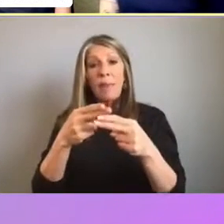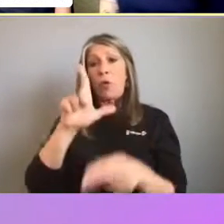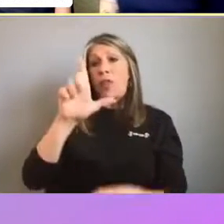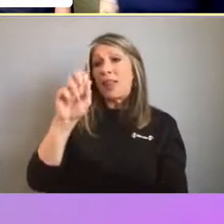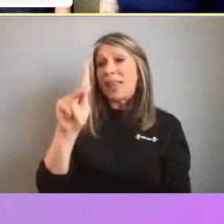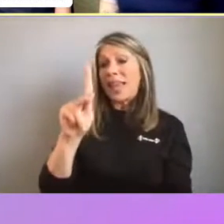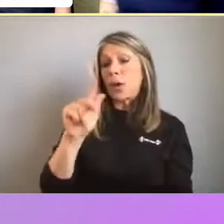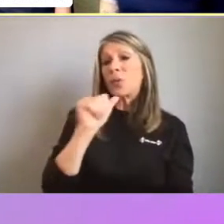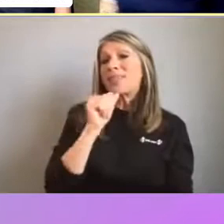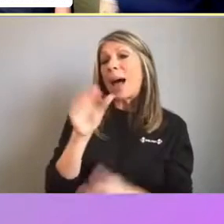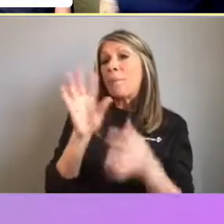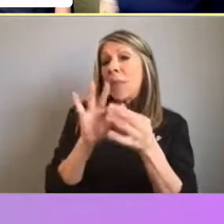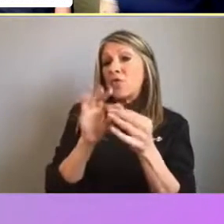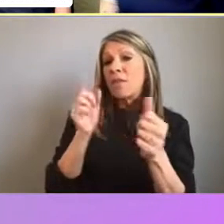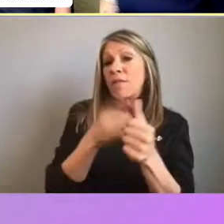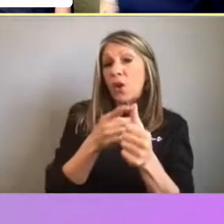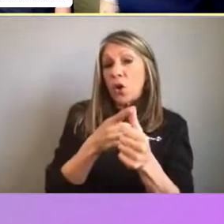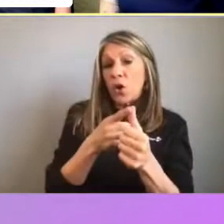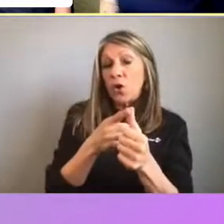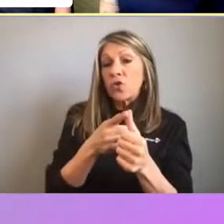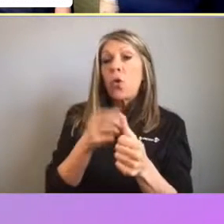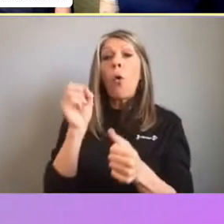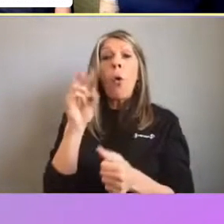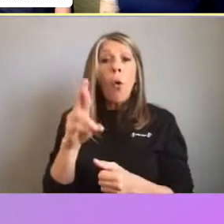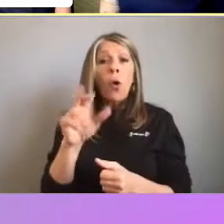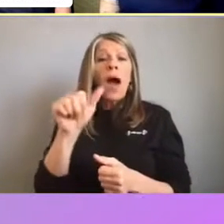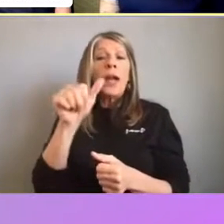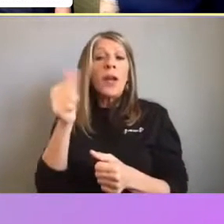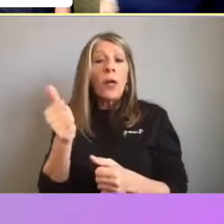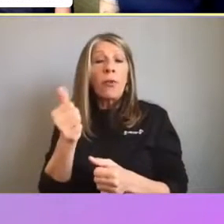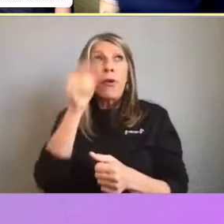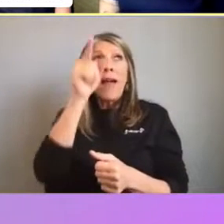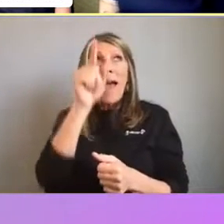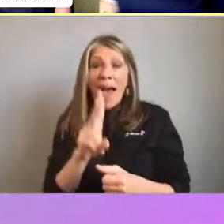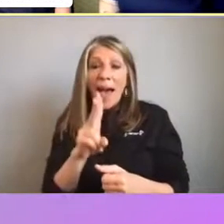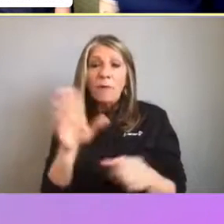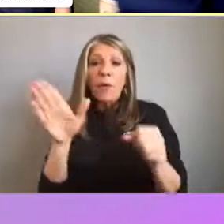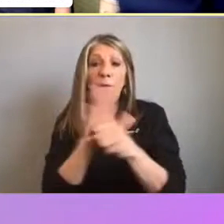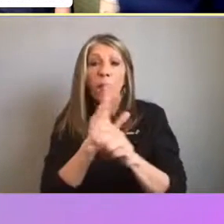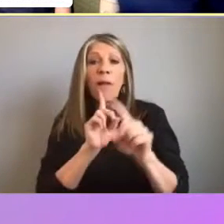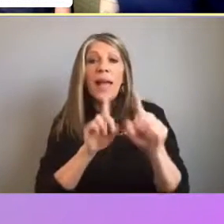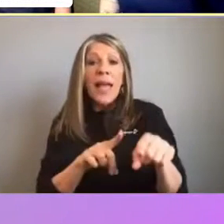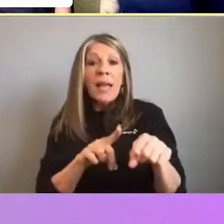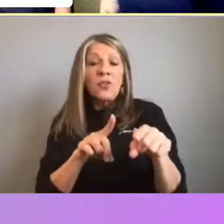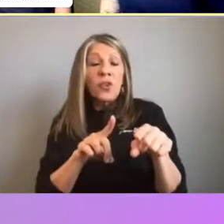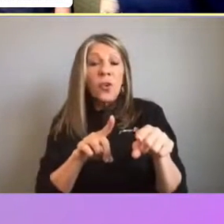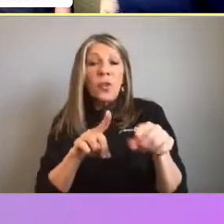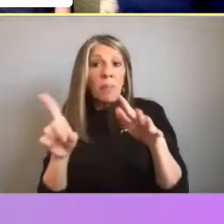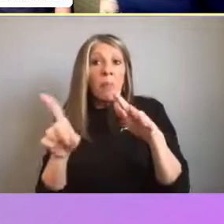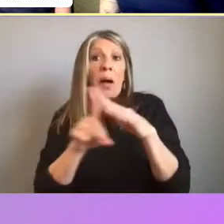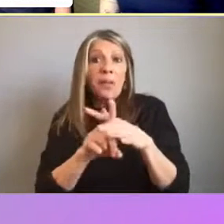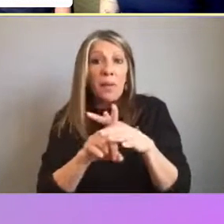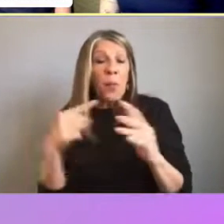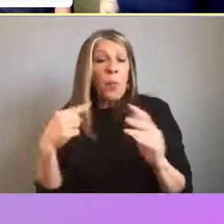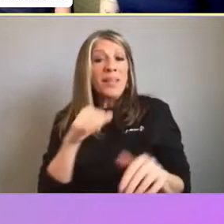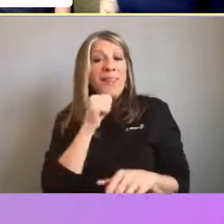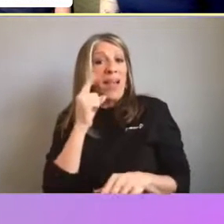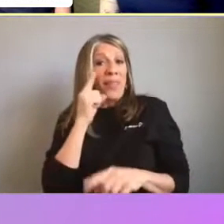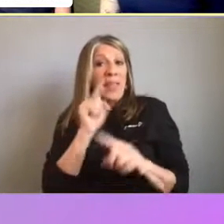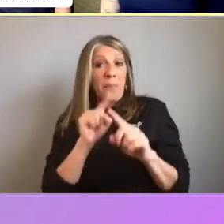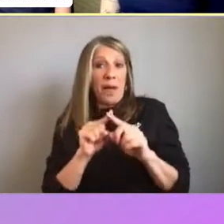first, or there could have been another acceptable half or full answer brought up that we didn't think of, but that would be